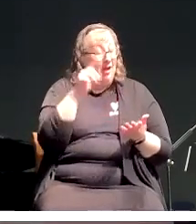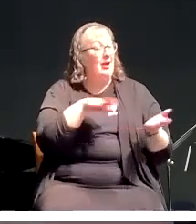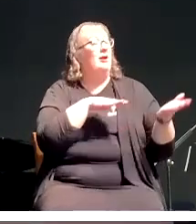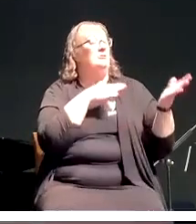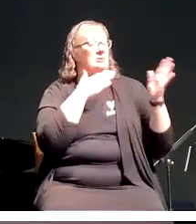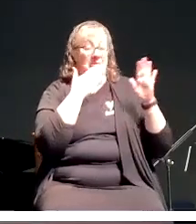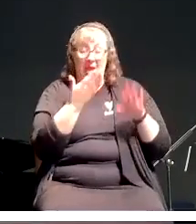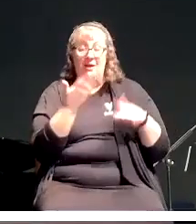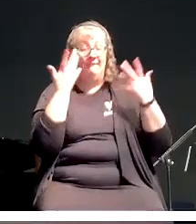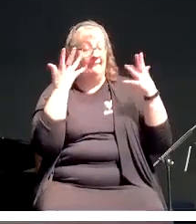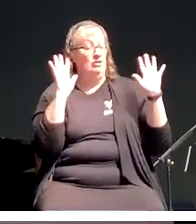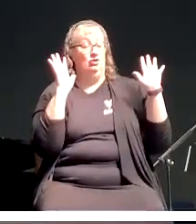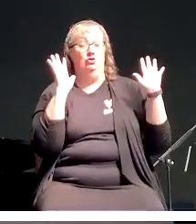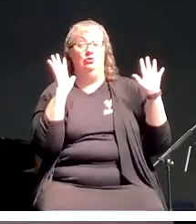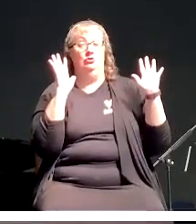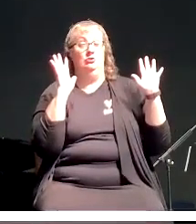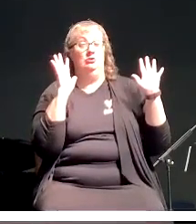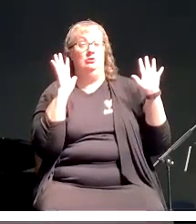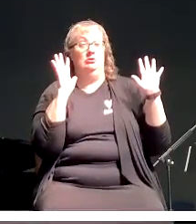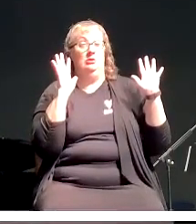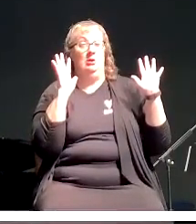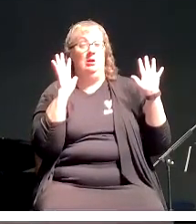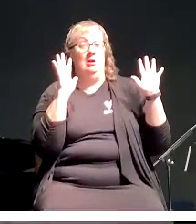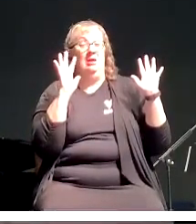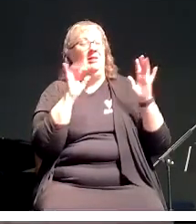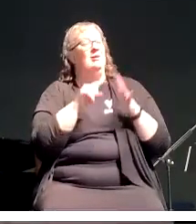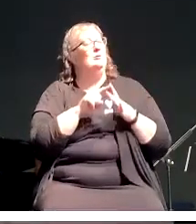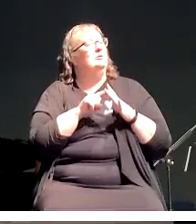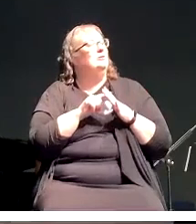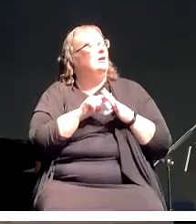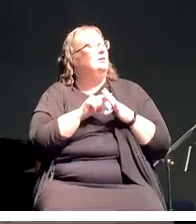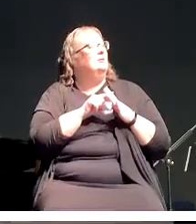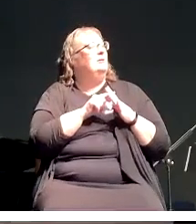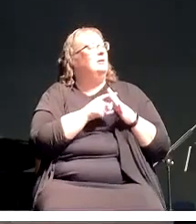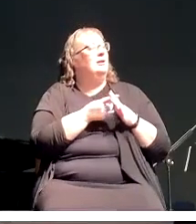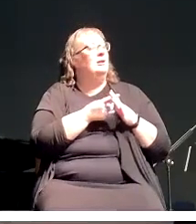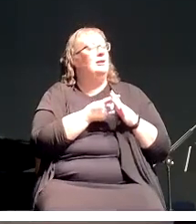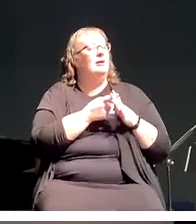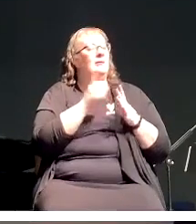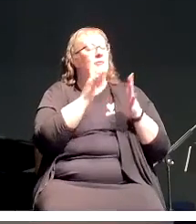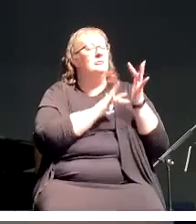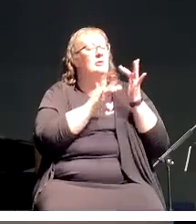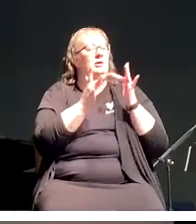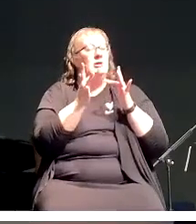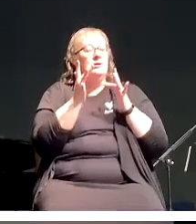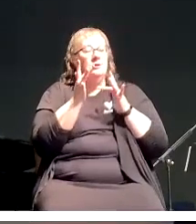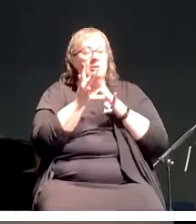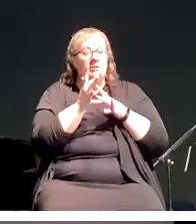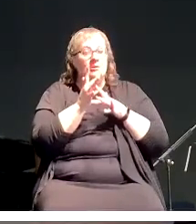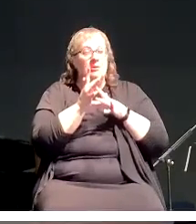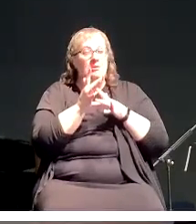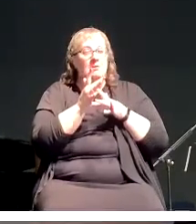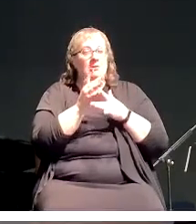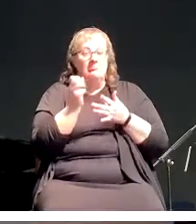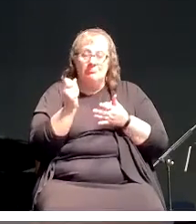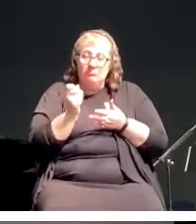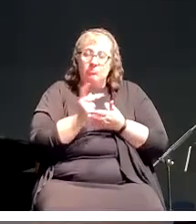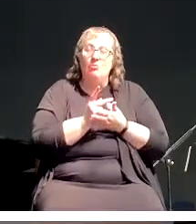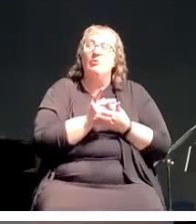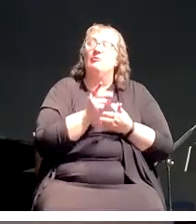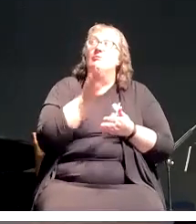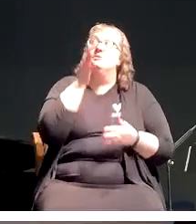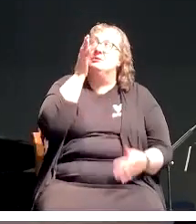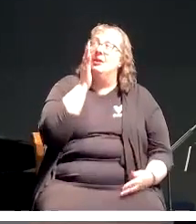it. It was over. But this was just the beginning where Jesus trying to prove that I am